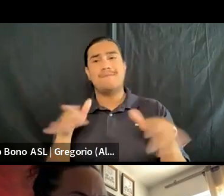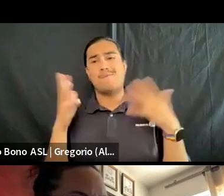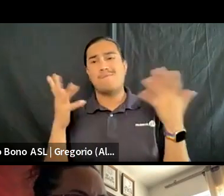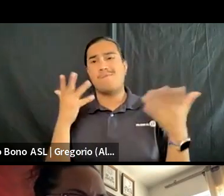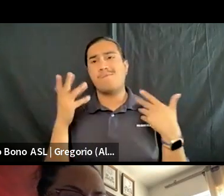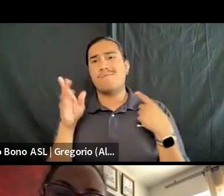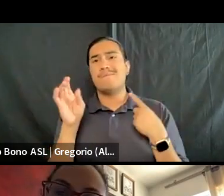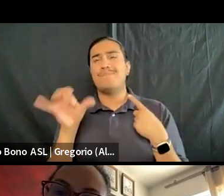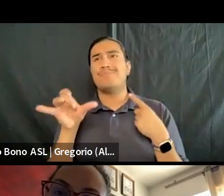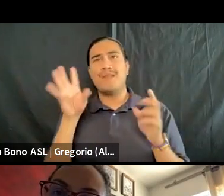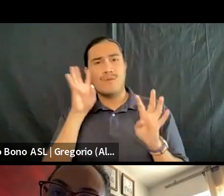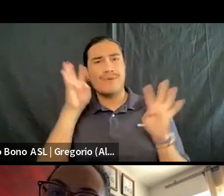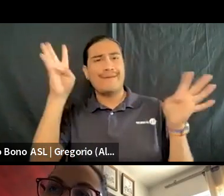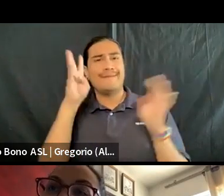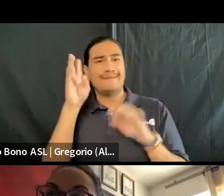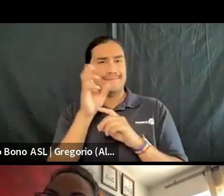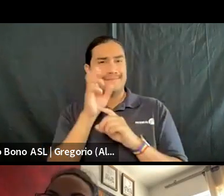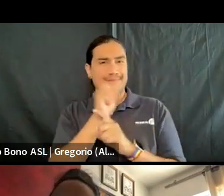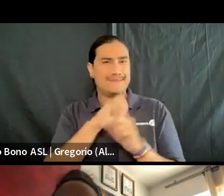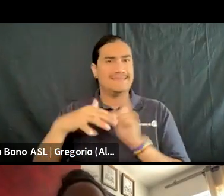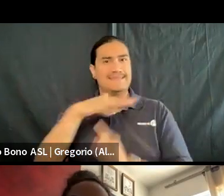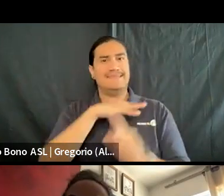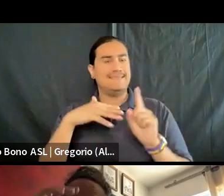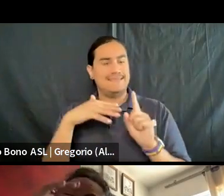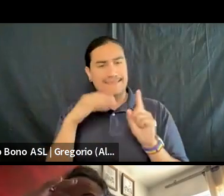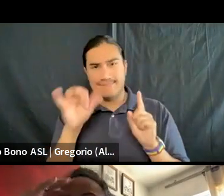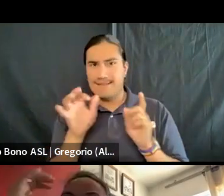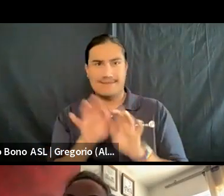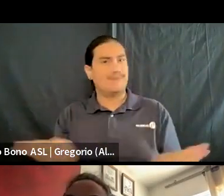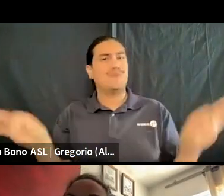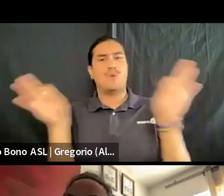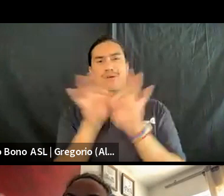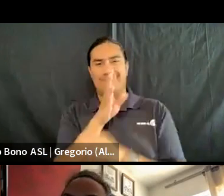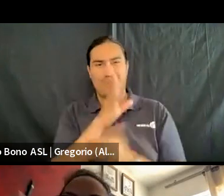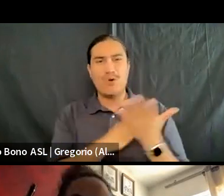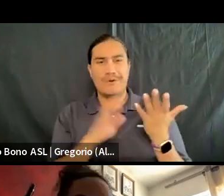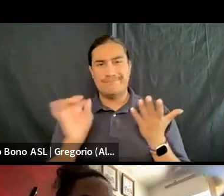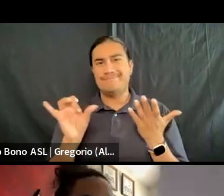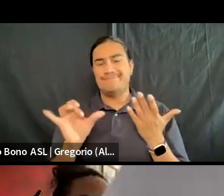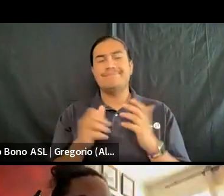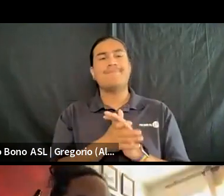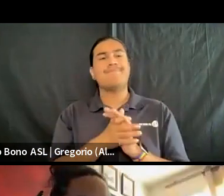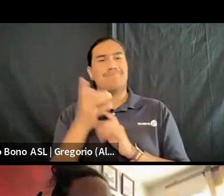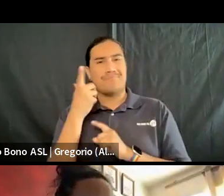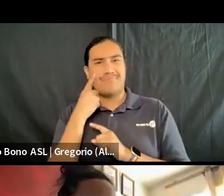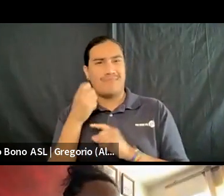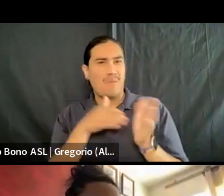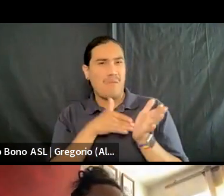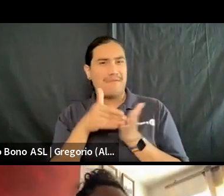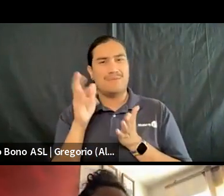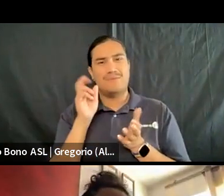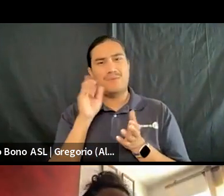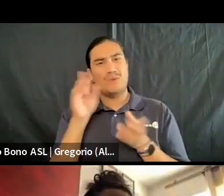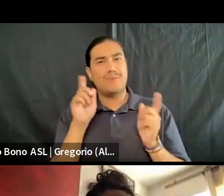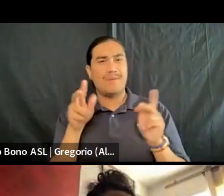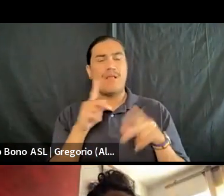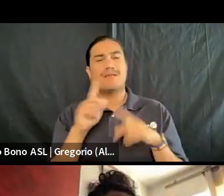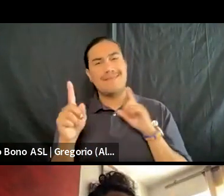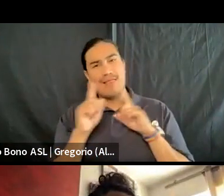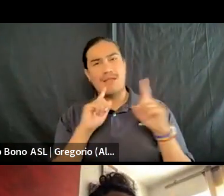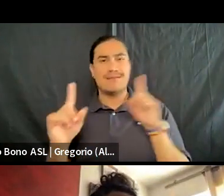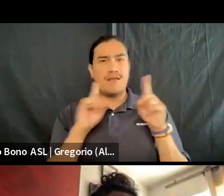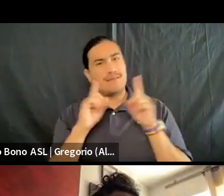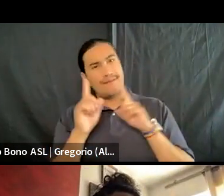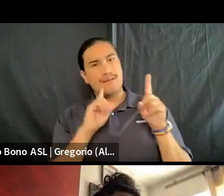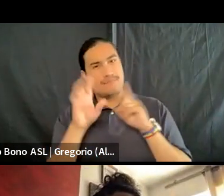that creating the scene, how important it is to create the scene. Because, you know, so often you hear about, oh, dialogue, dialogue, dialogue,